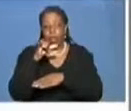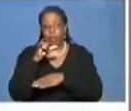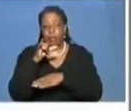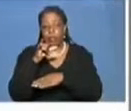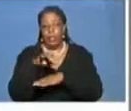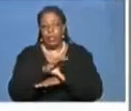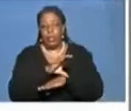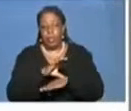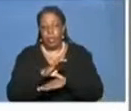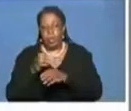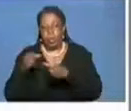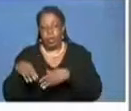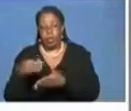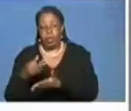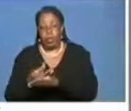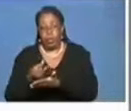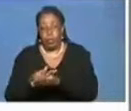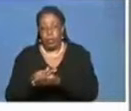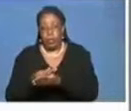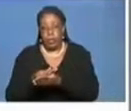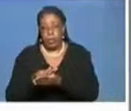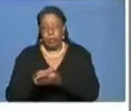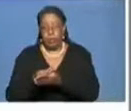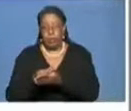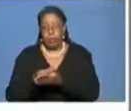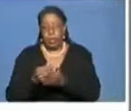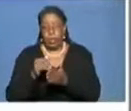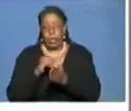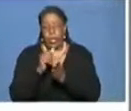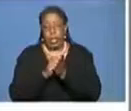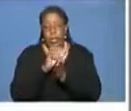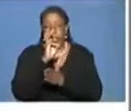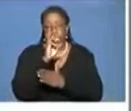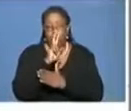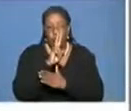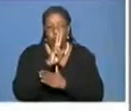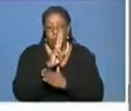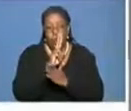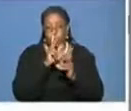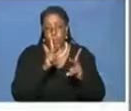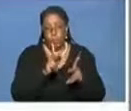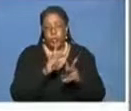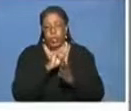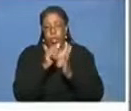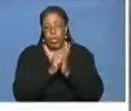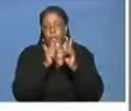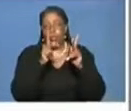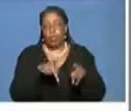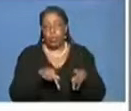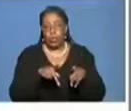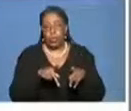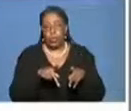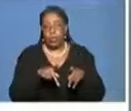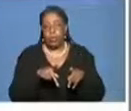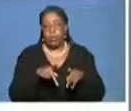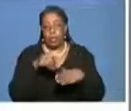a substantial loss of funds. A 62-year-old was today arraigned in connection with the incident. Appearing before